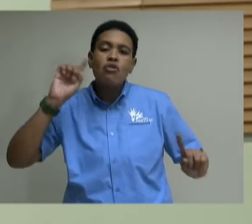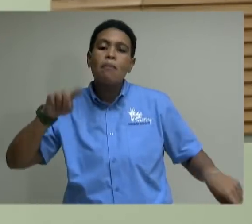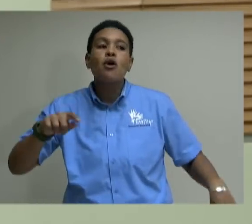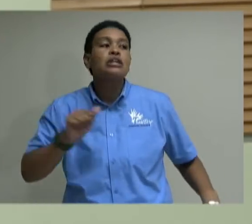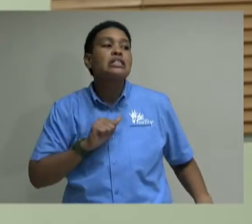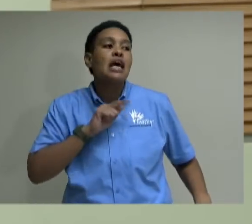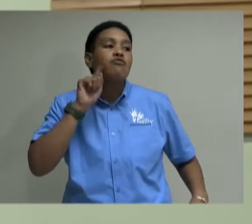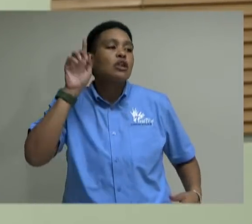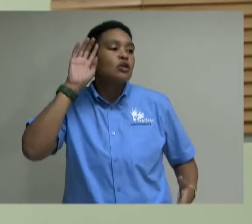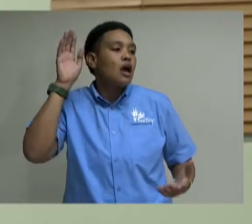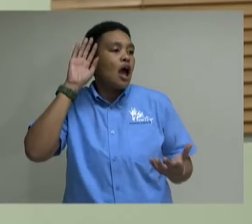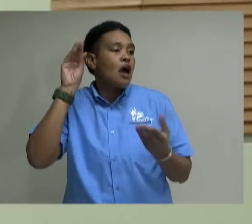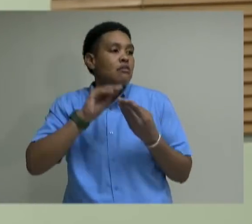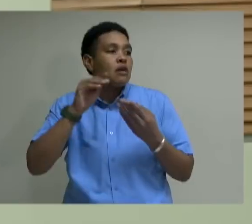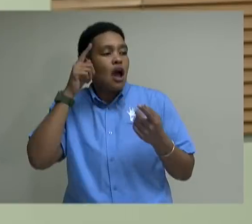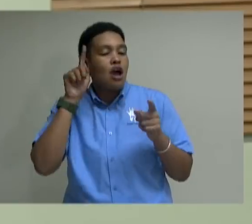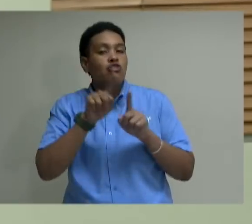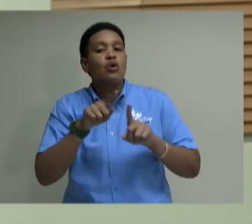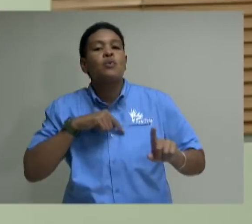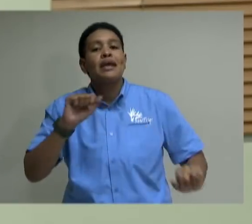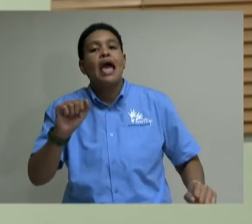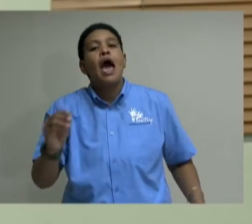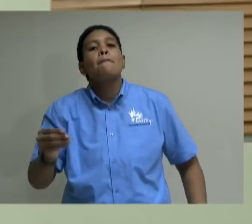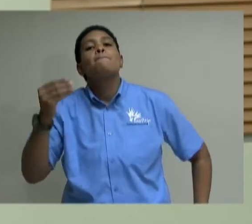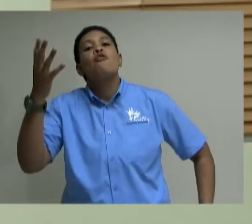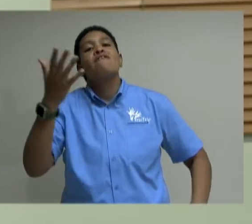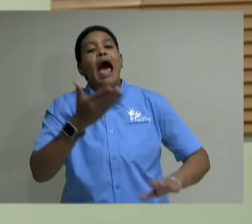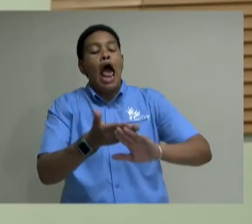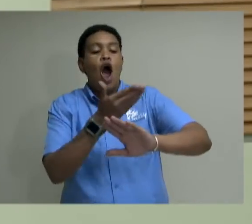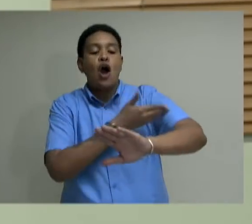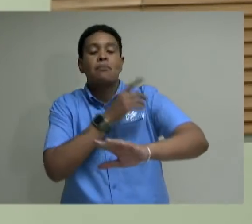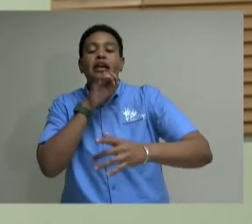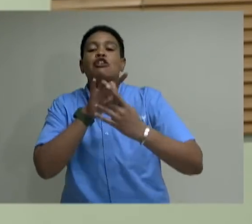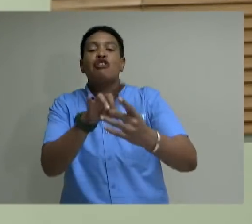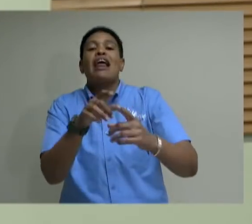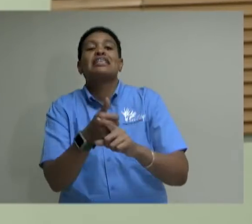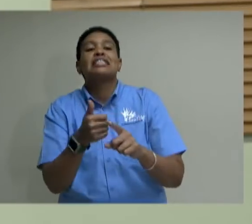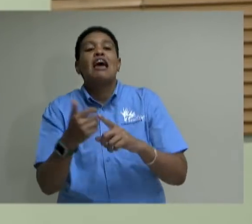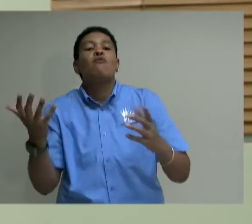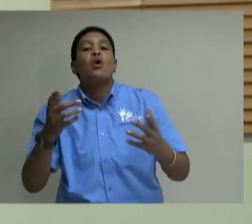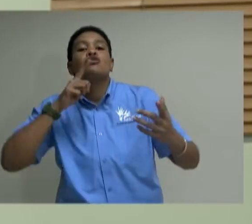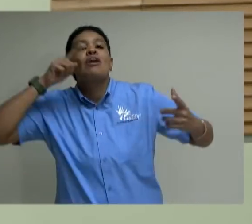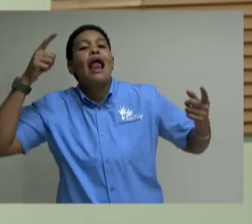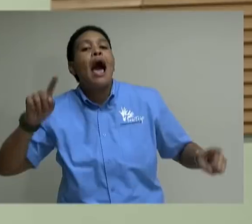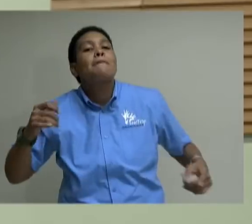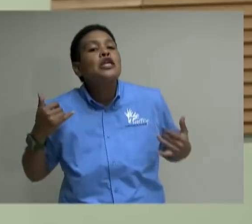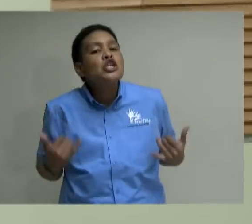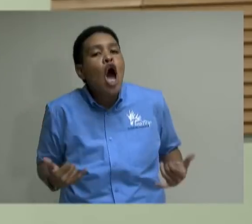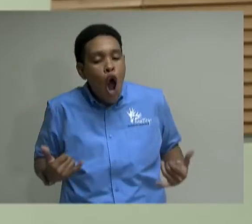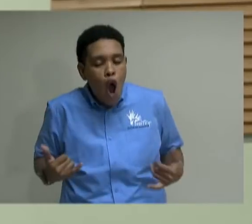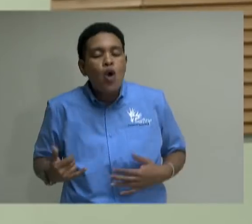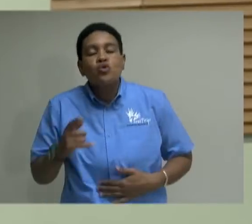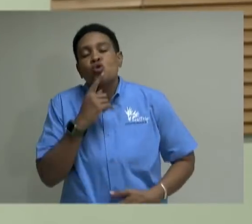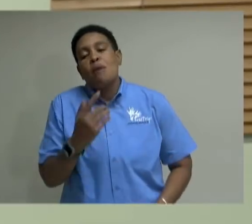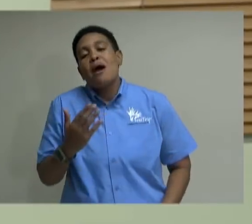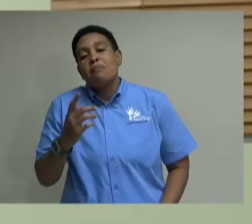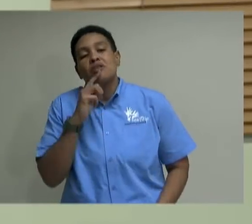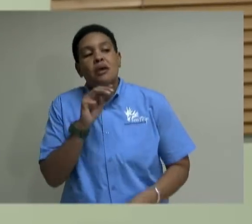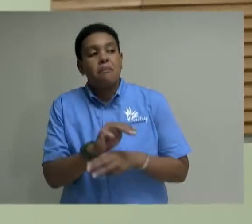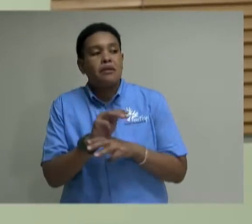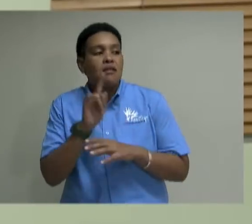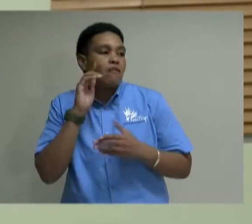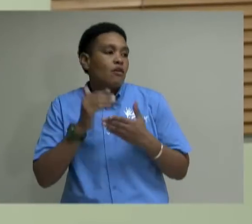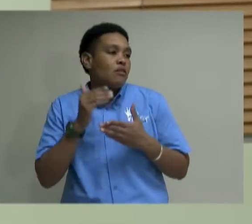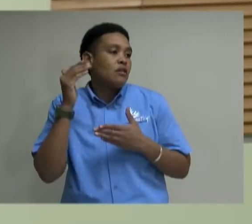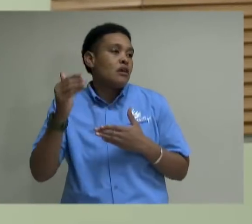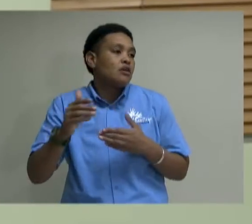I totally agree with you that we can provide an update in terms of what's happening now. So perhaps, Minister, for the